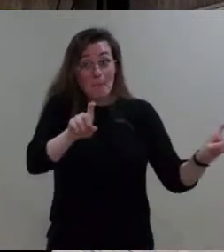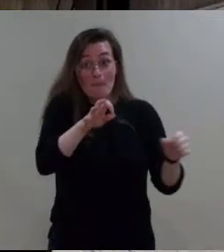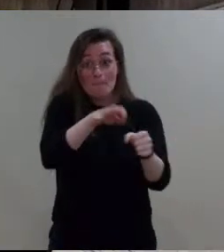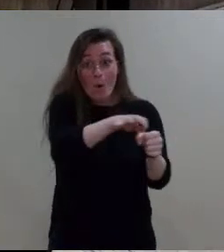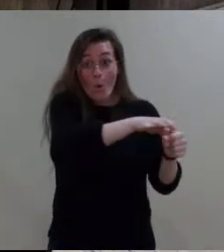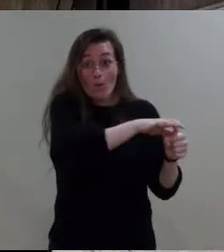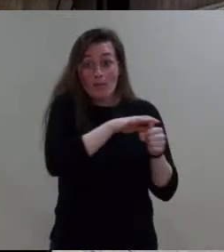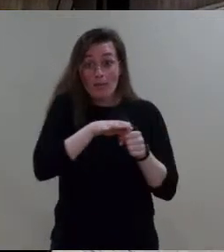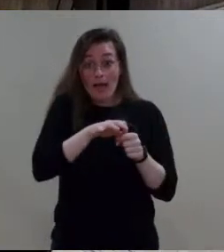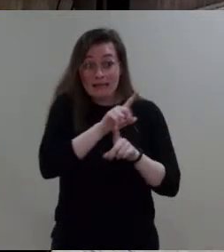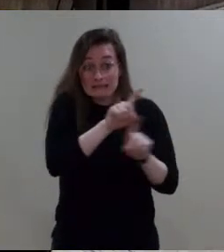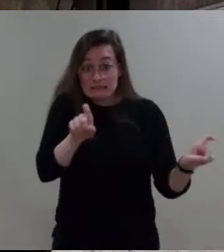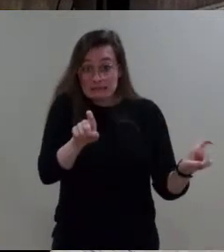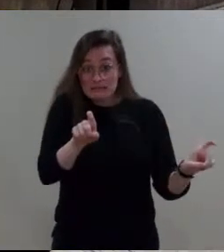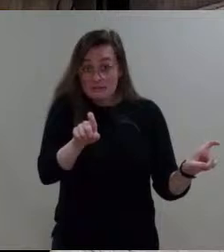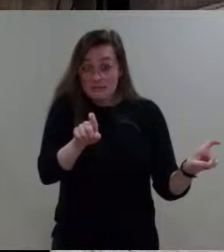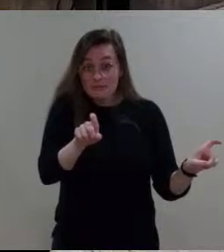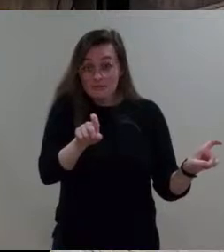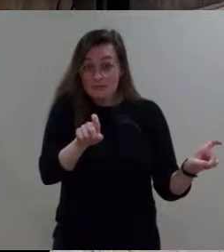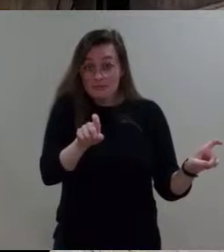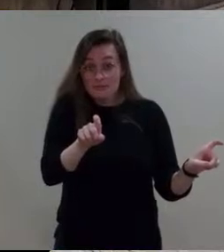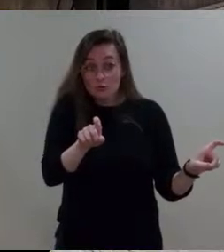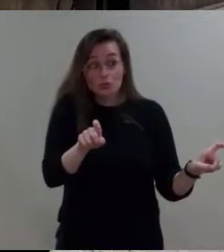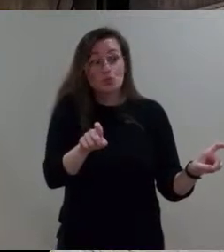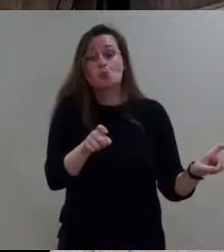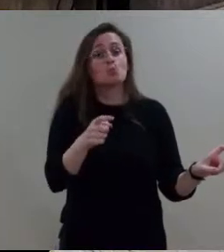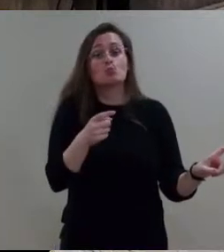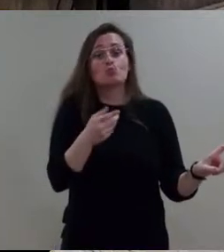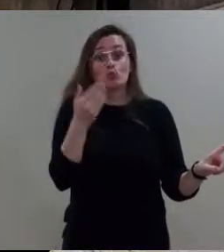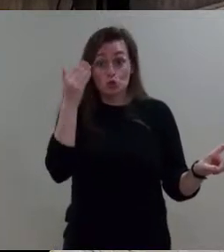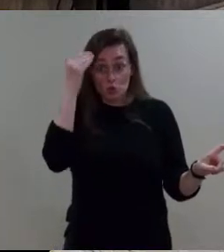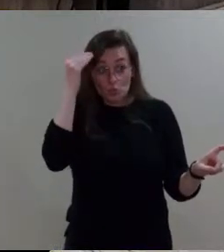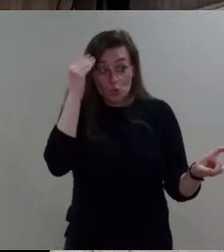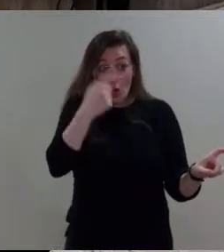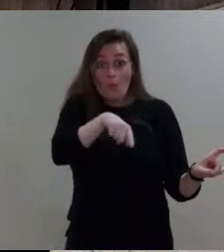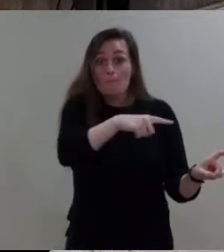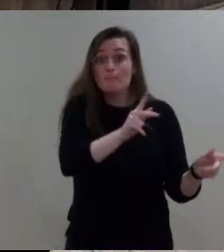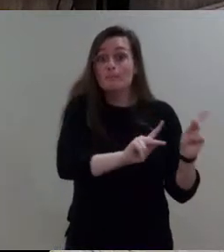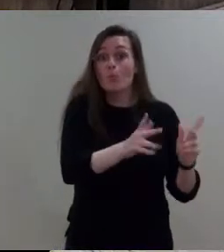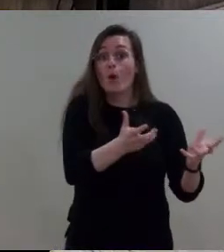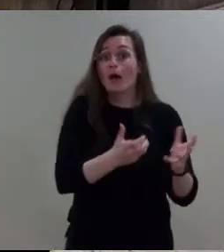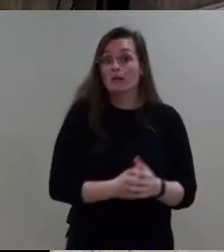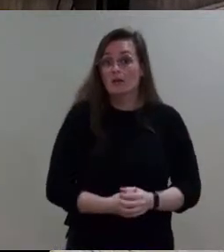want, but do people know what they want to go without?